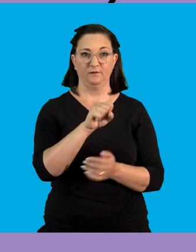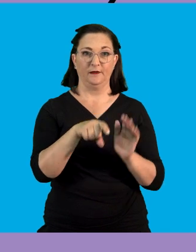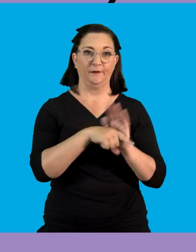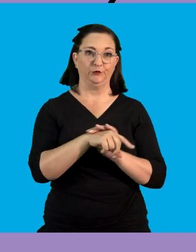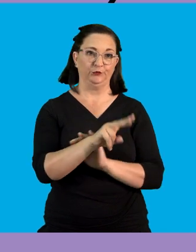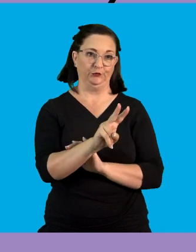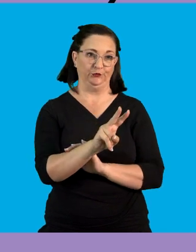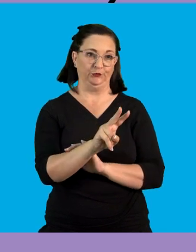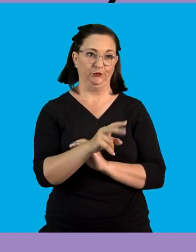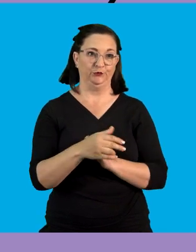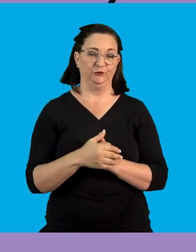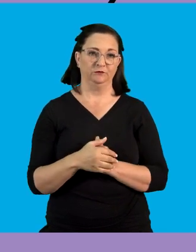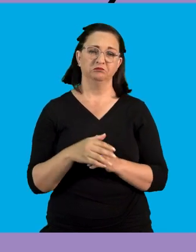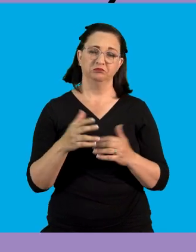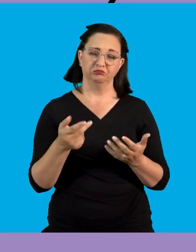the sides